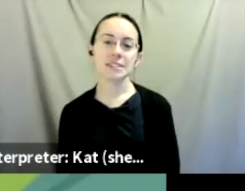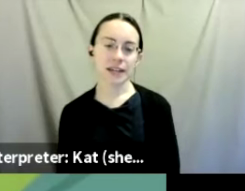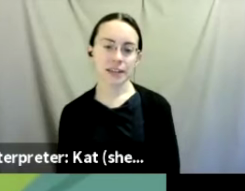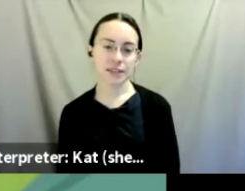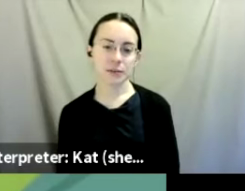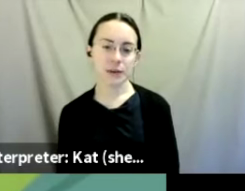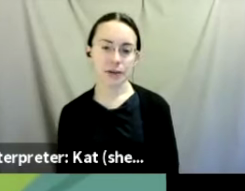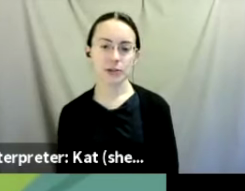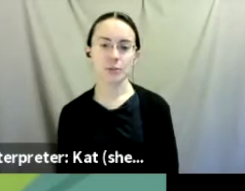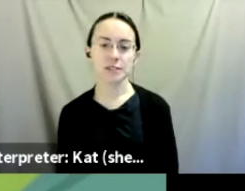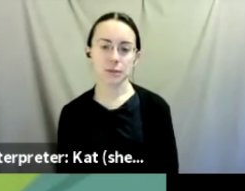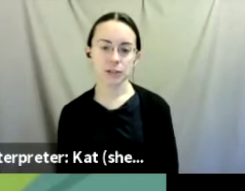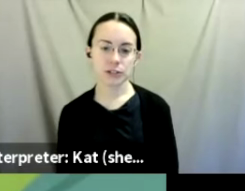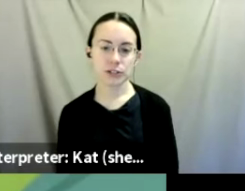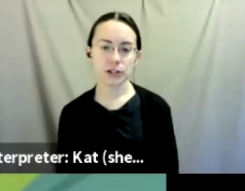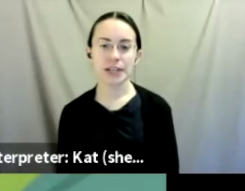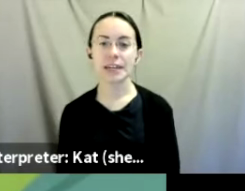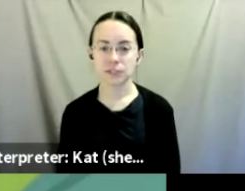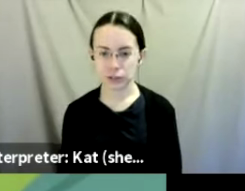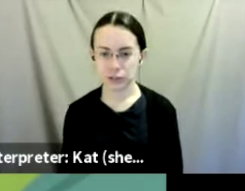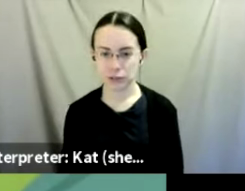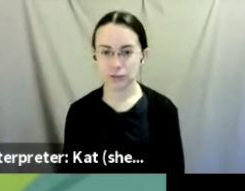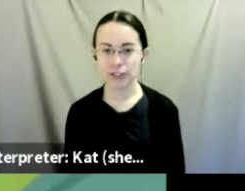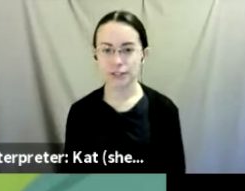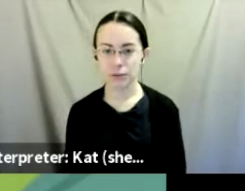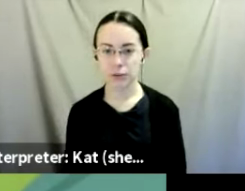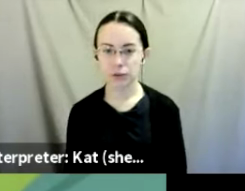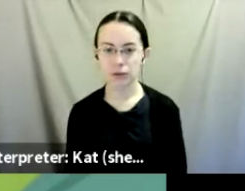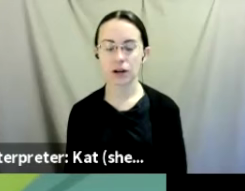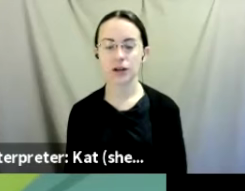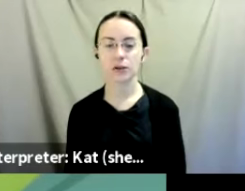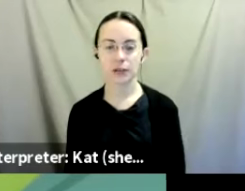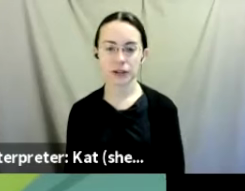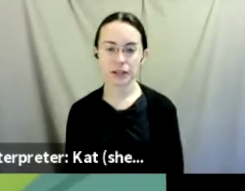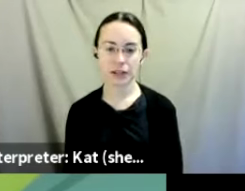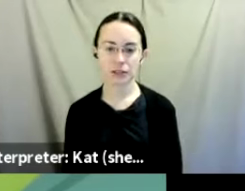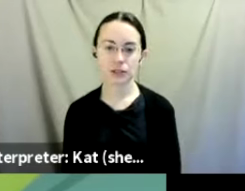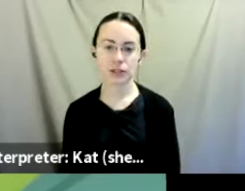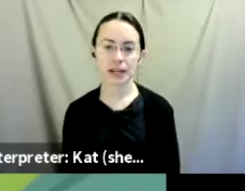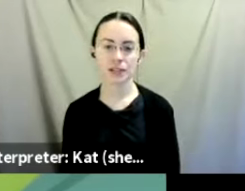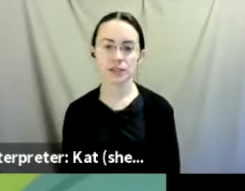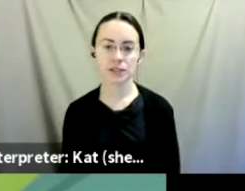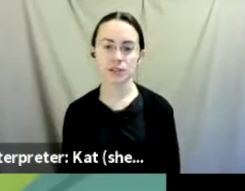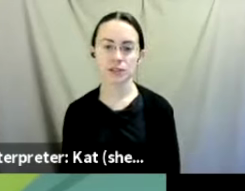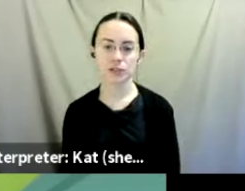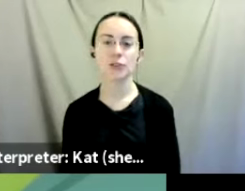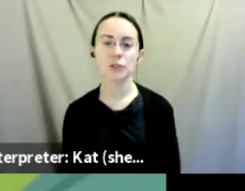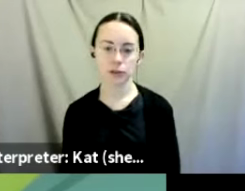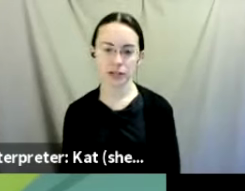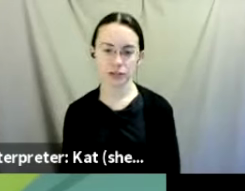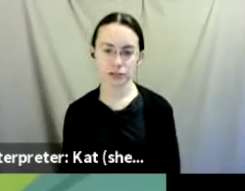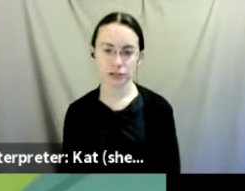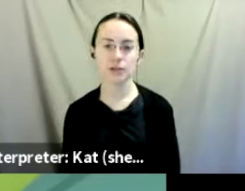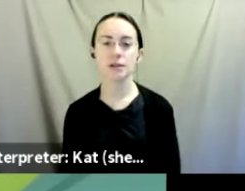And I didn't add this in the background, but some research on cancer, for example, on ovarian cancer and